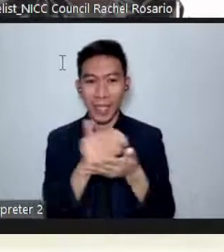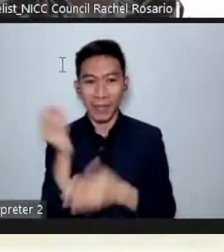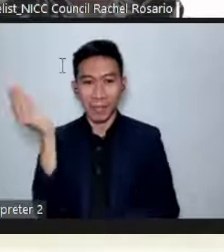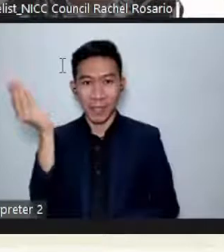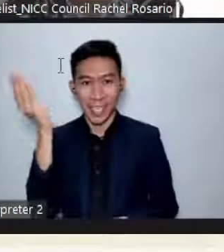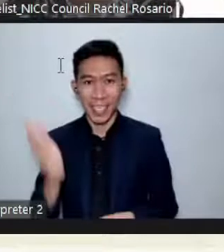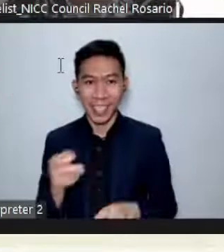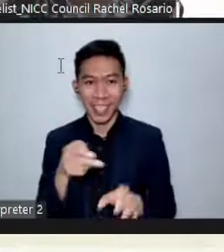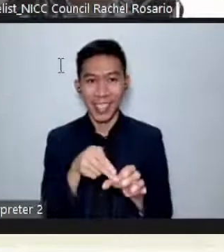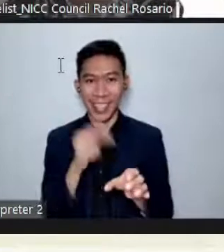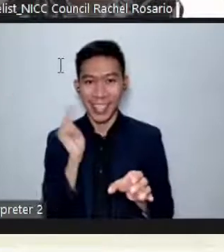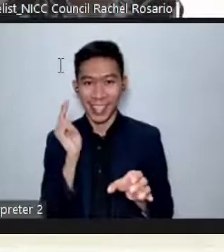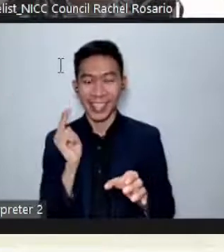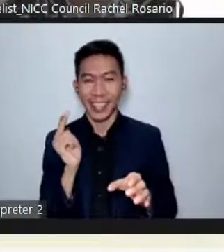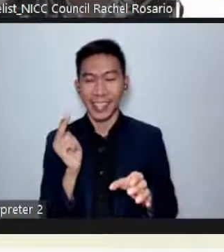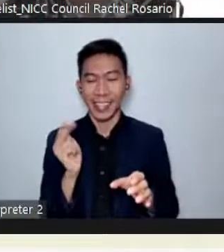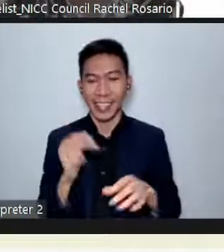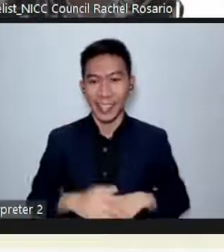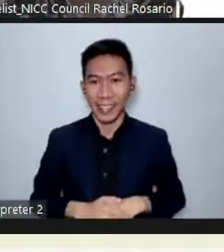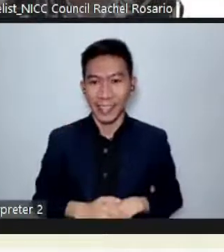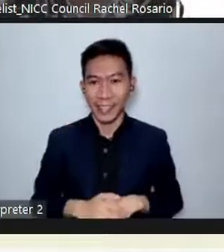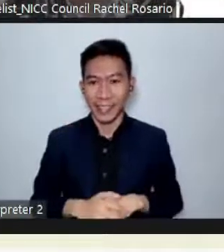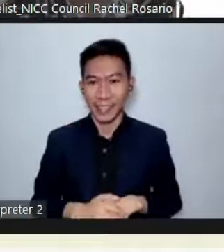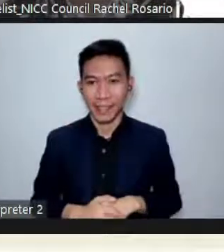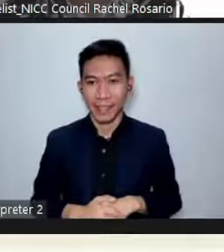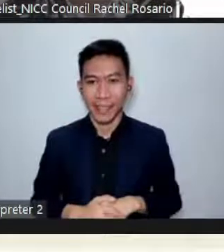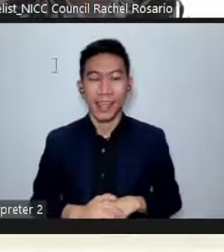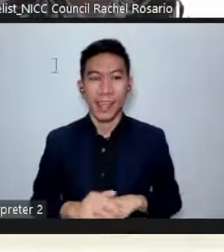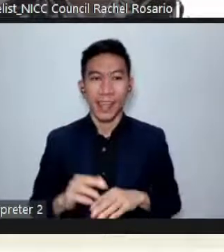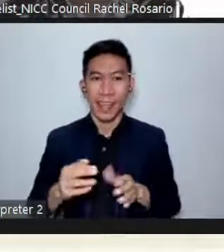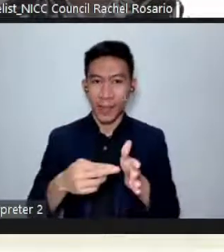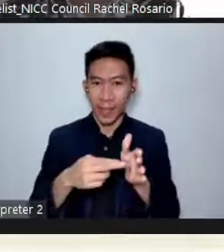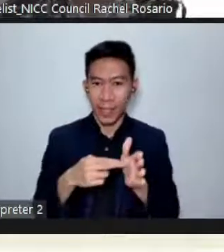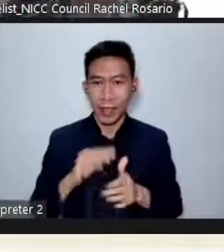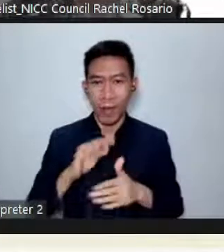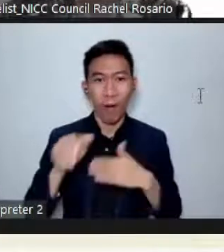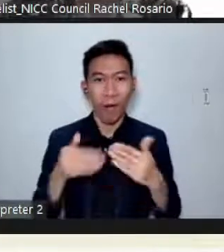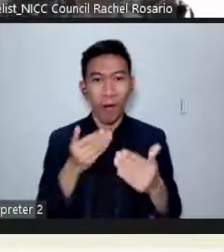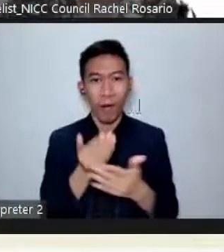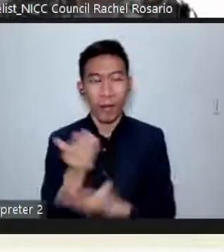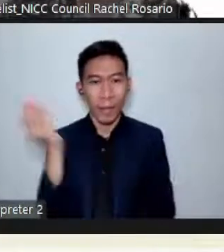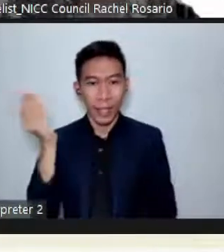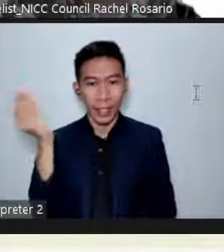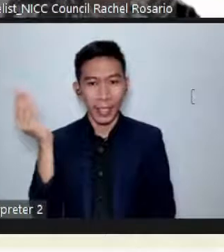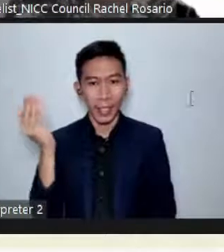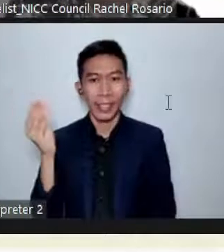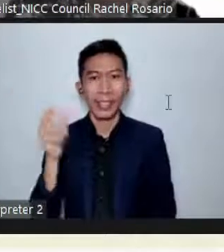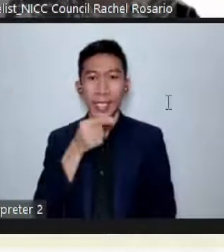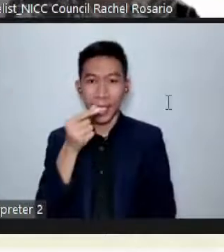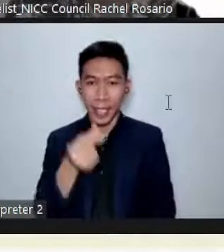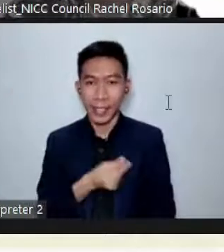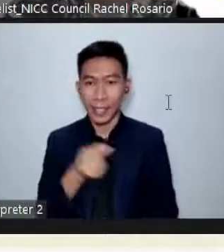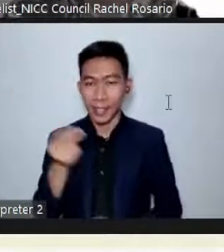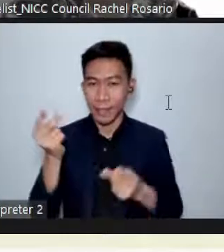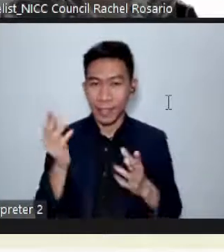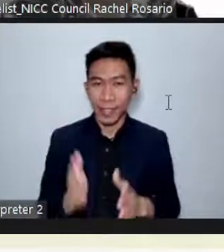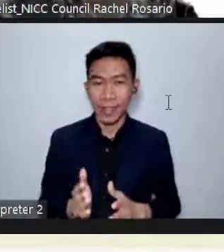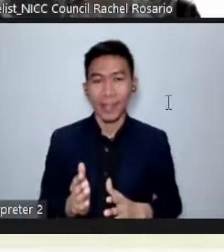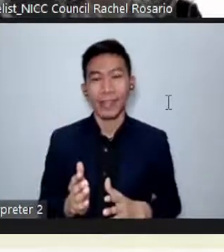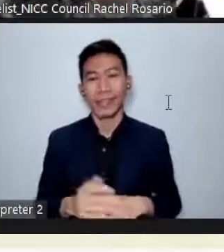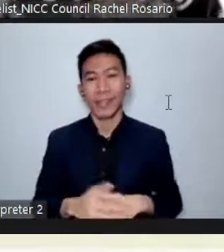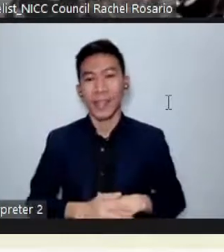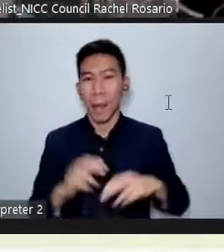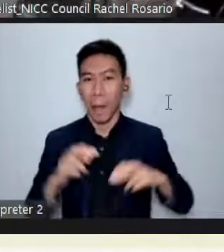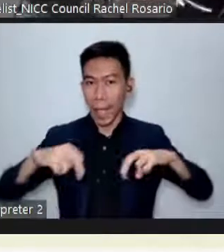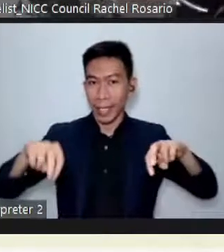the panelists. So may we request all the panelists, guests, speakers